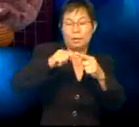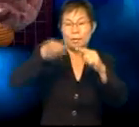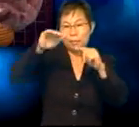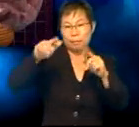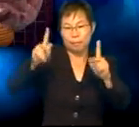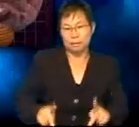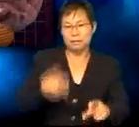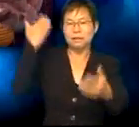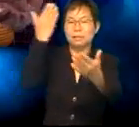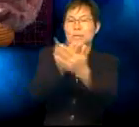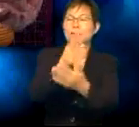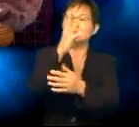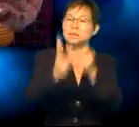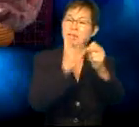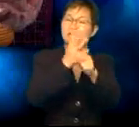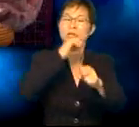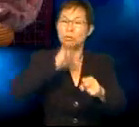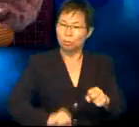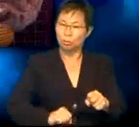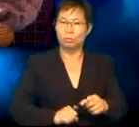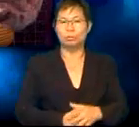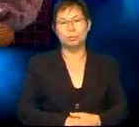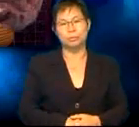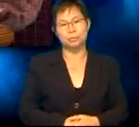is about 6 years of age.